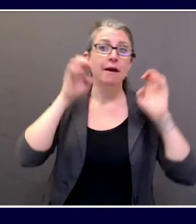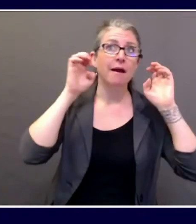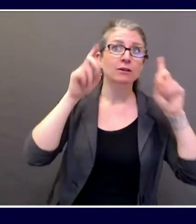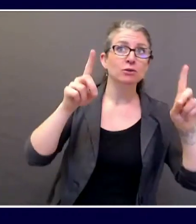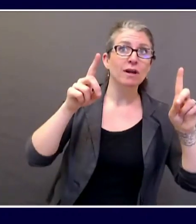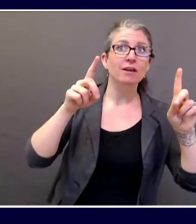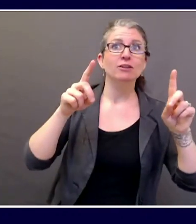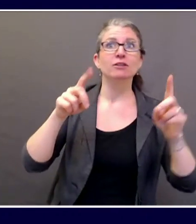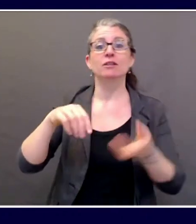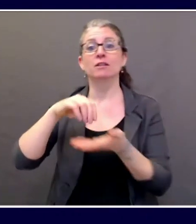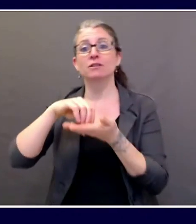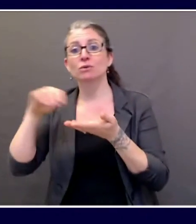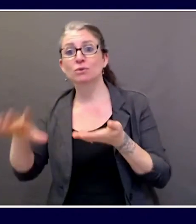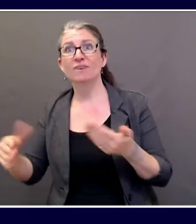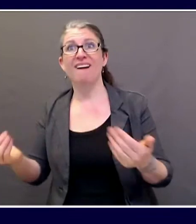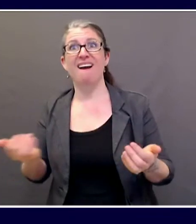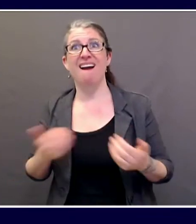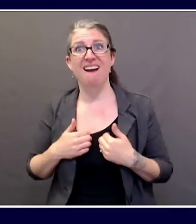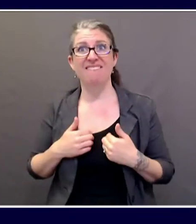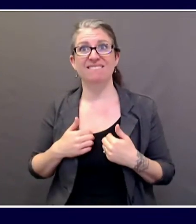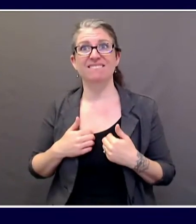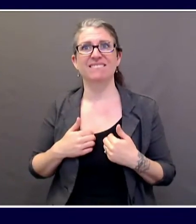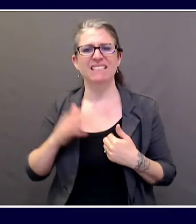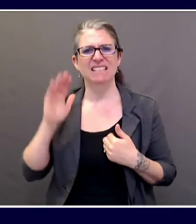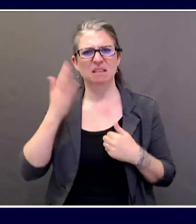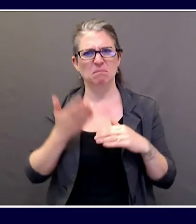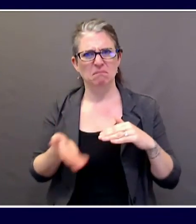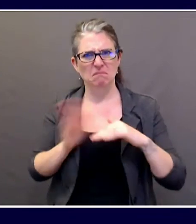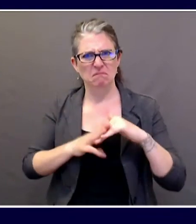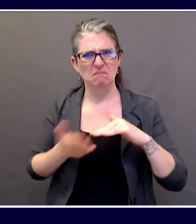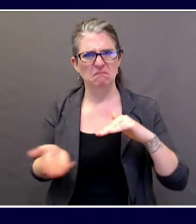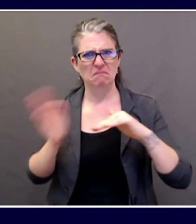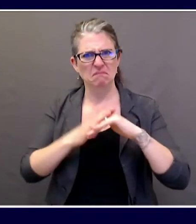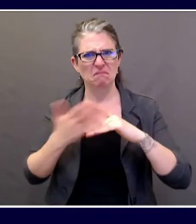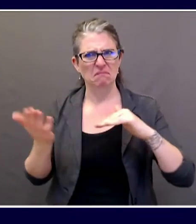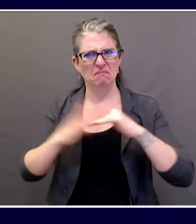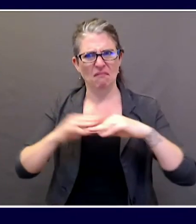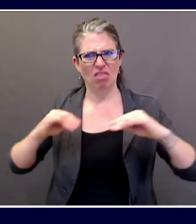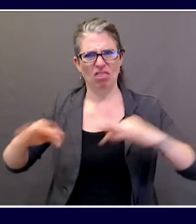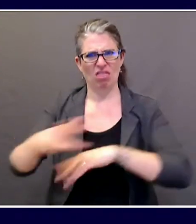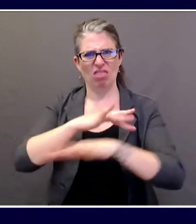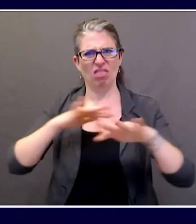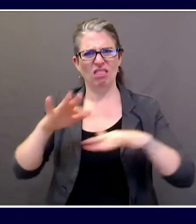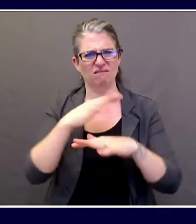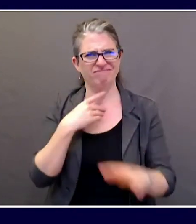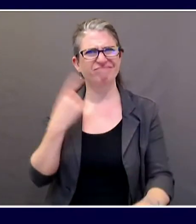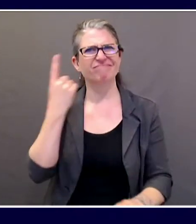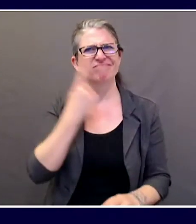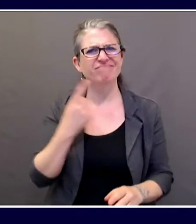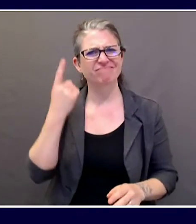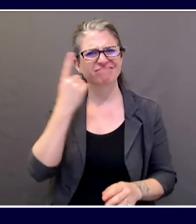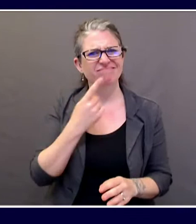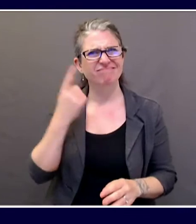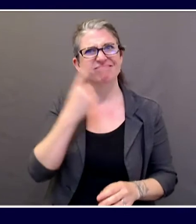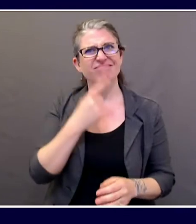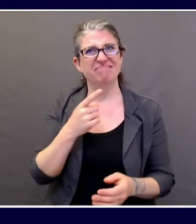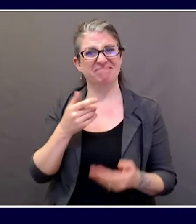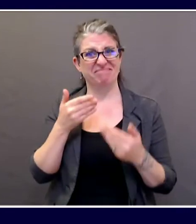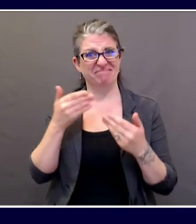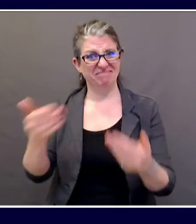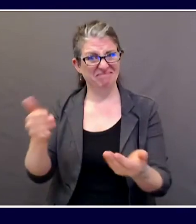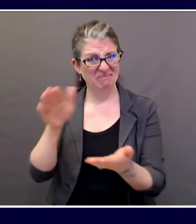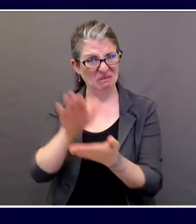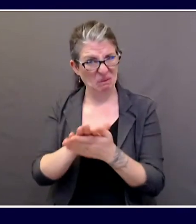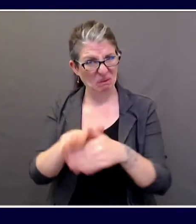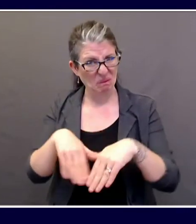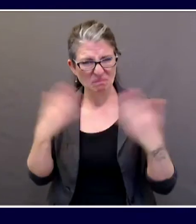so many people apparently masking and getting more shots, I'm confused why we're continuing to get such an uptick.